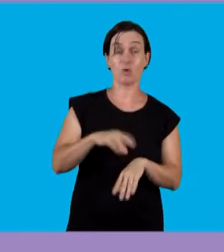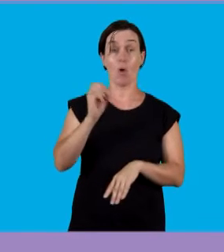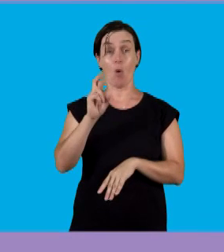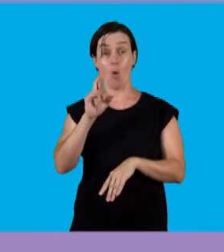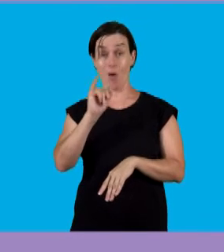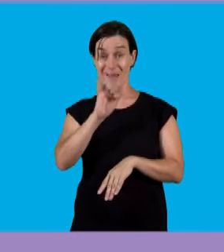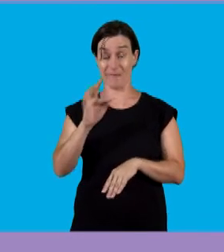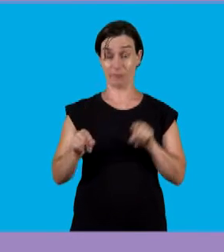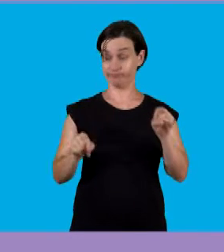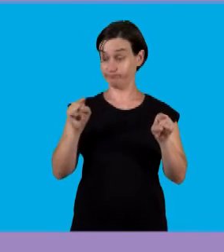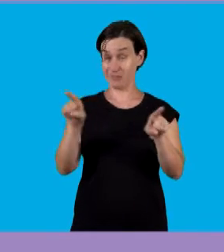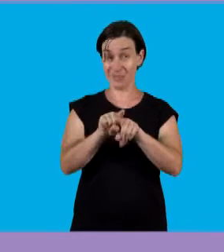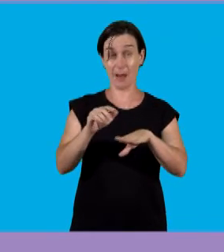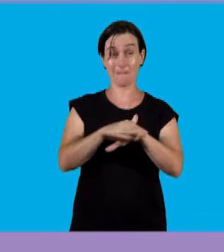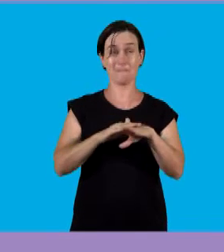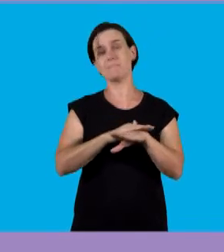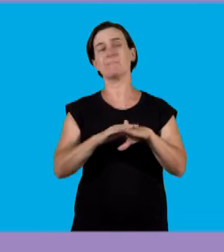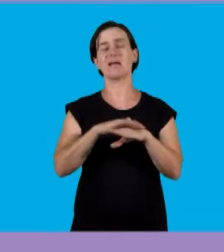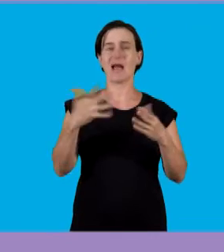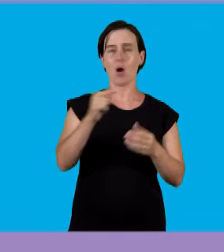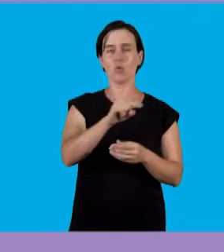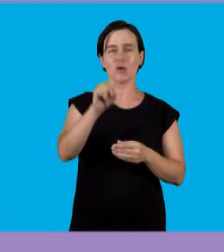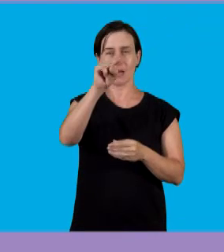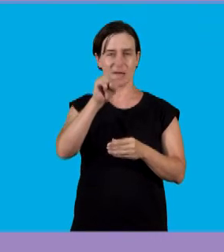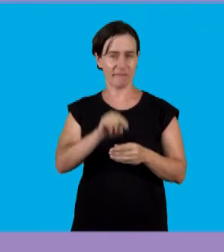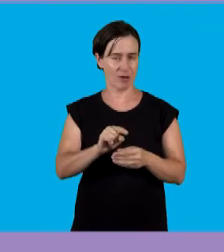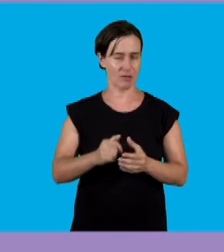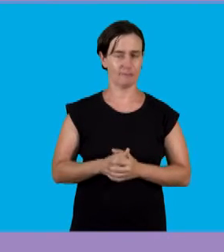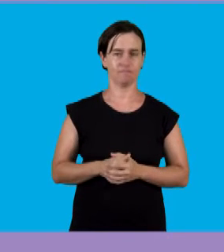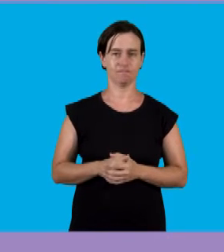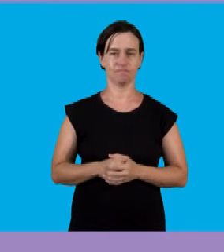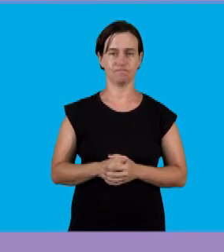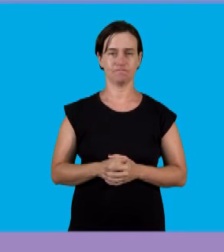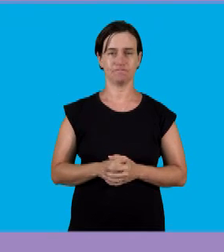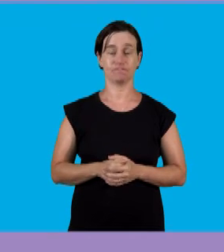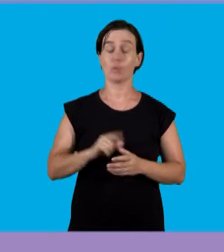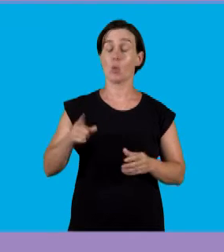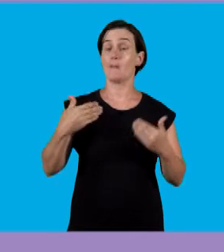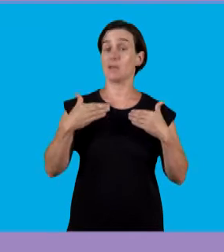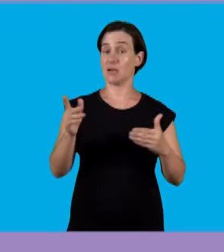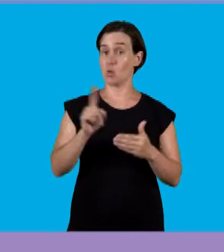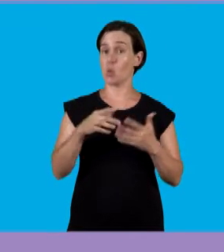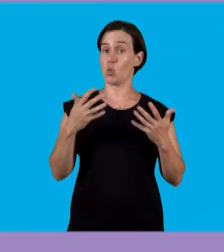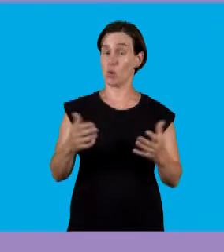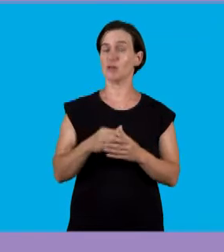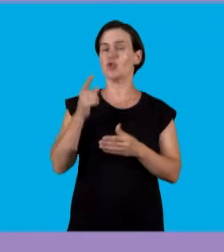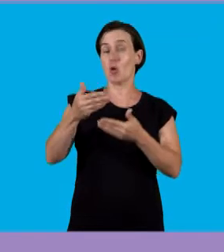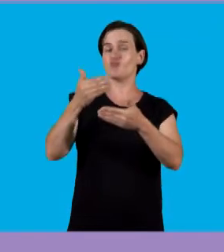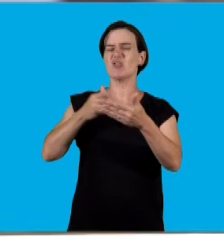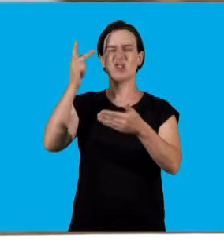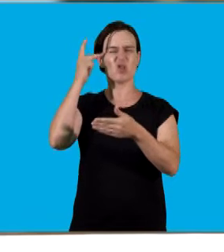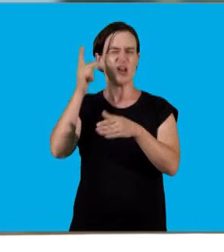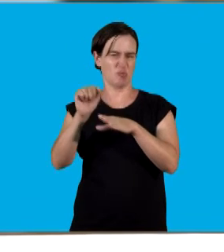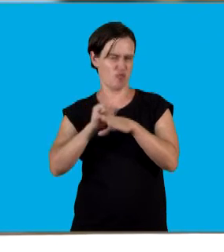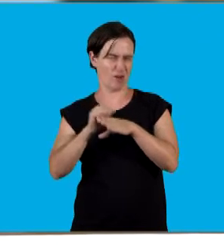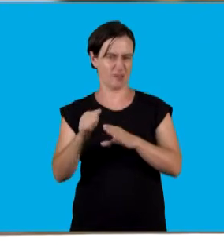base and division of powers of the same base. So let's start off our